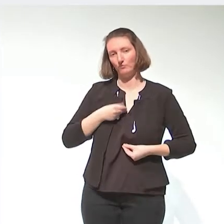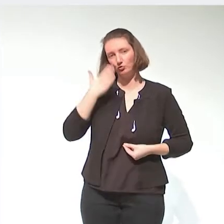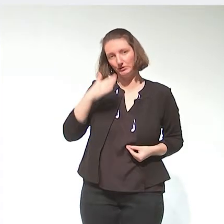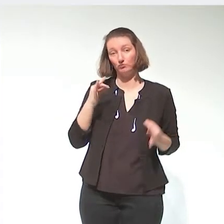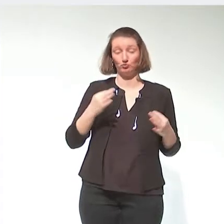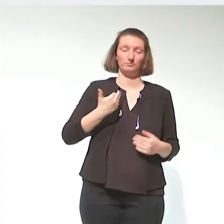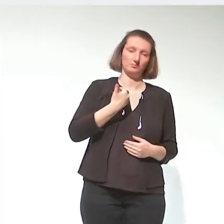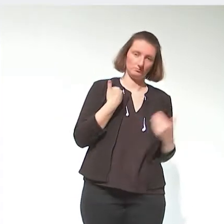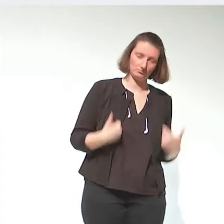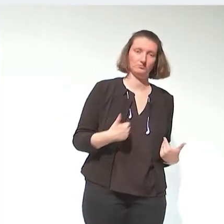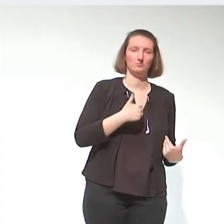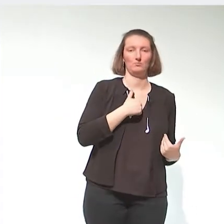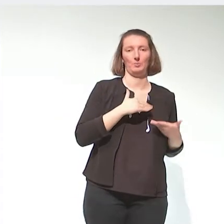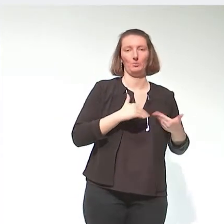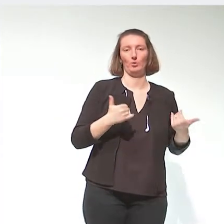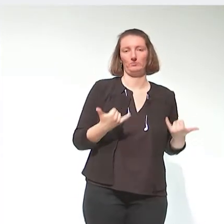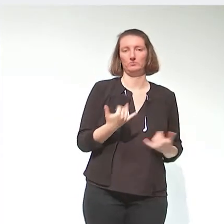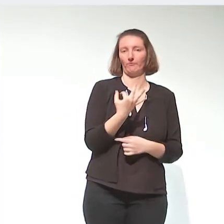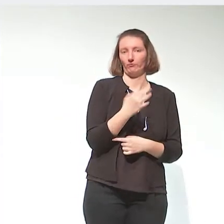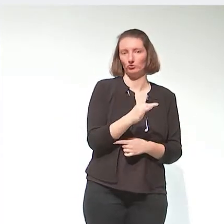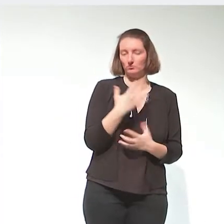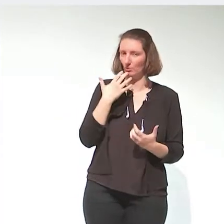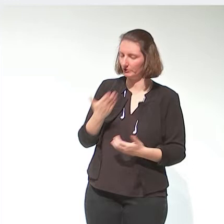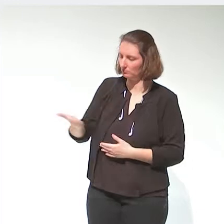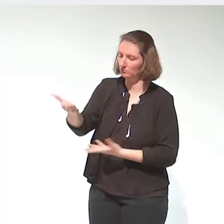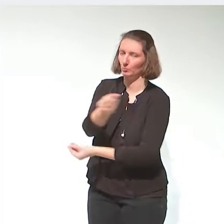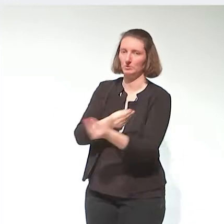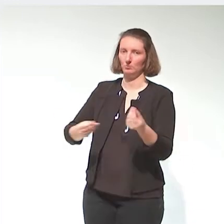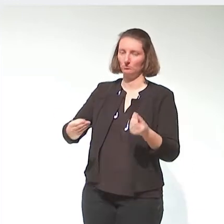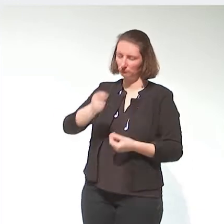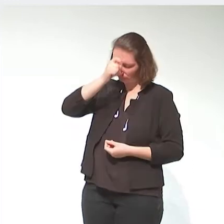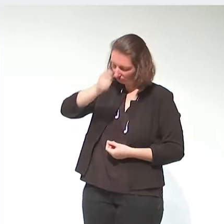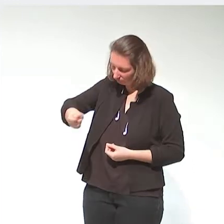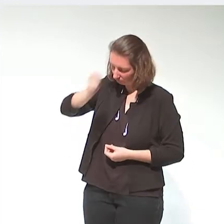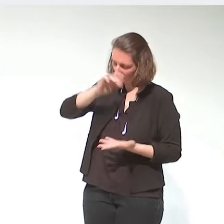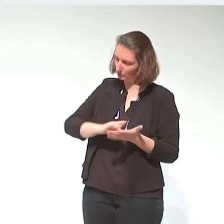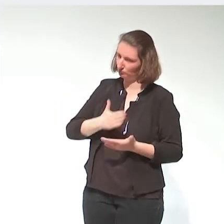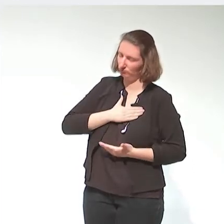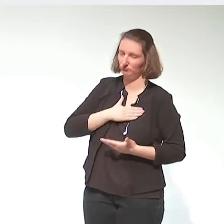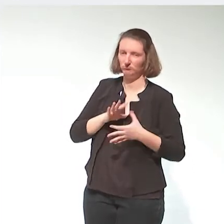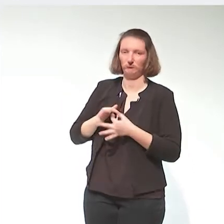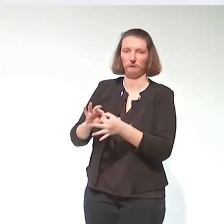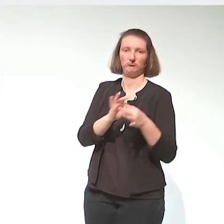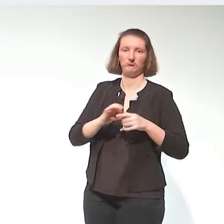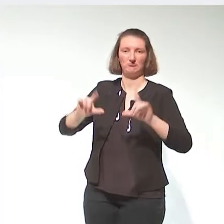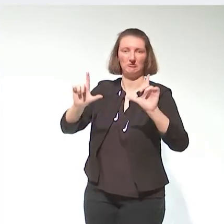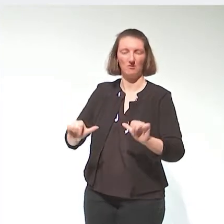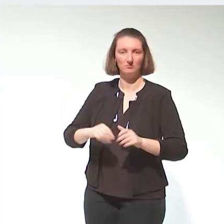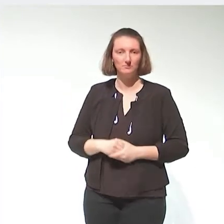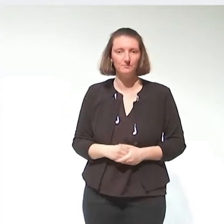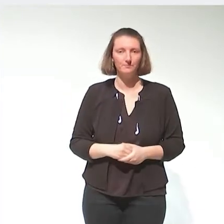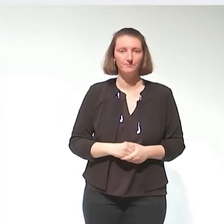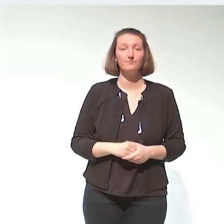that assistance. And on behalf of the French presidency of the EU Council, I would like to share with the Ukrainian people my words of